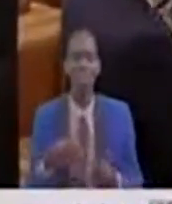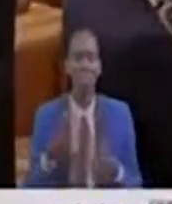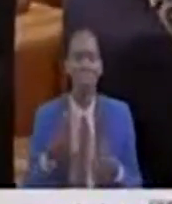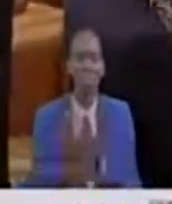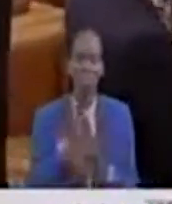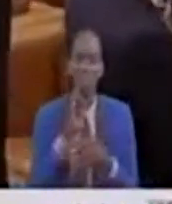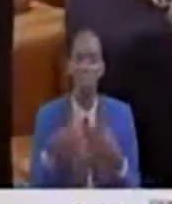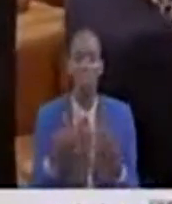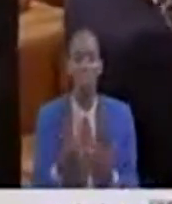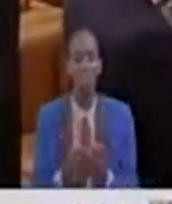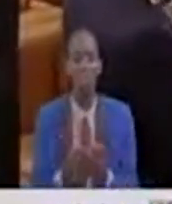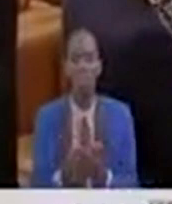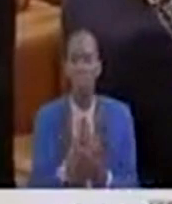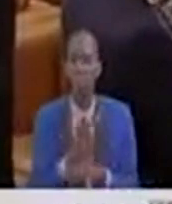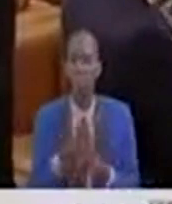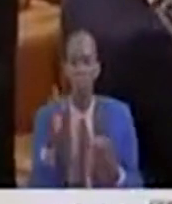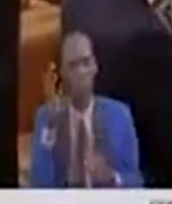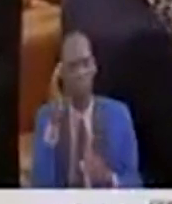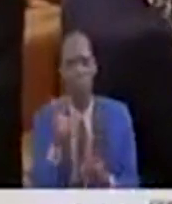Be holy.